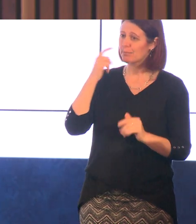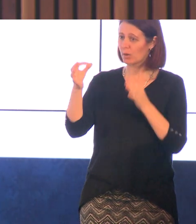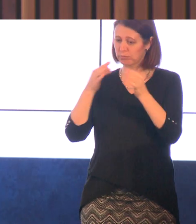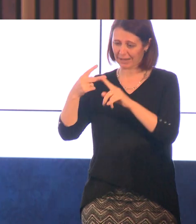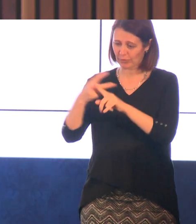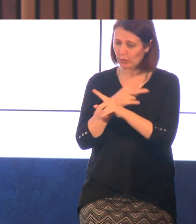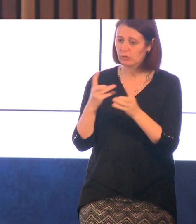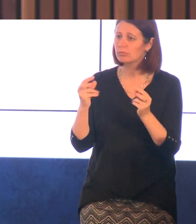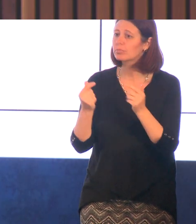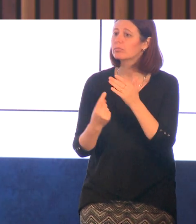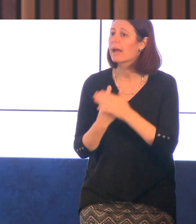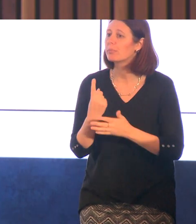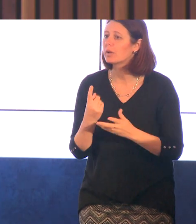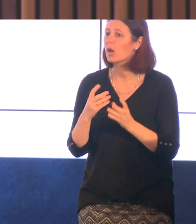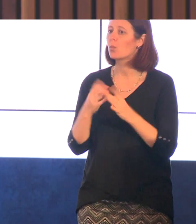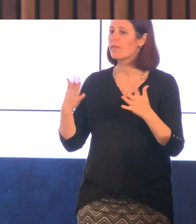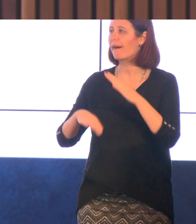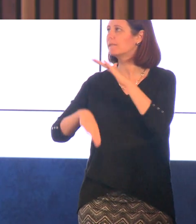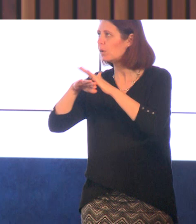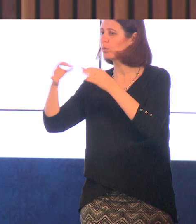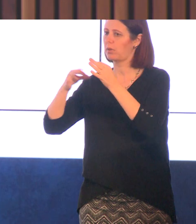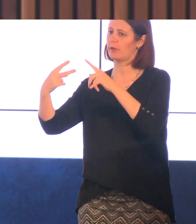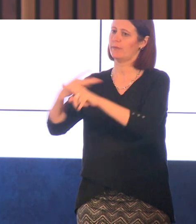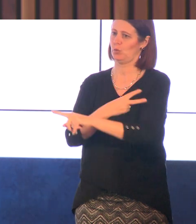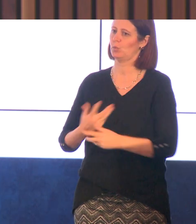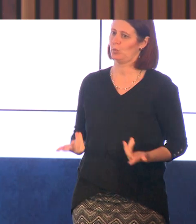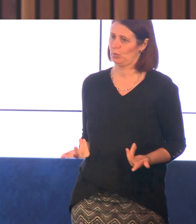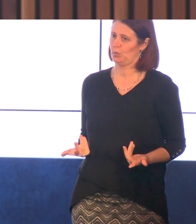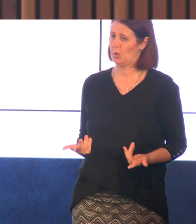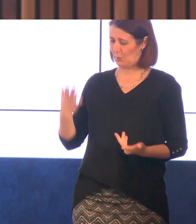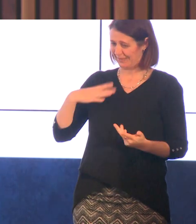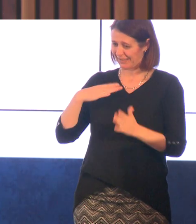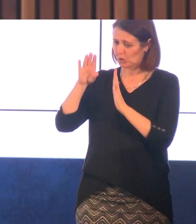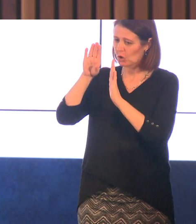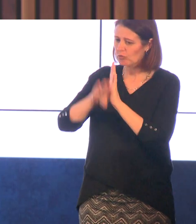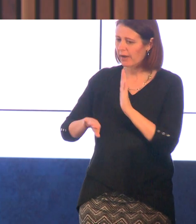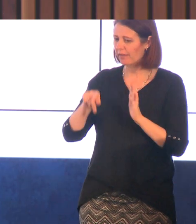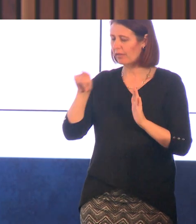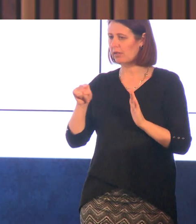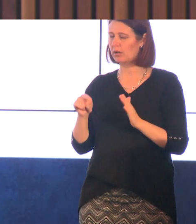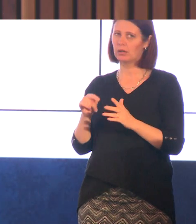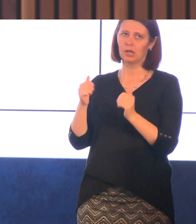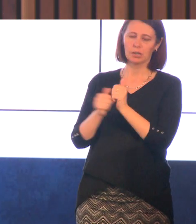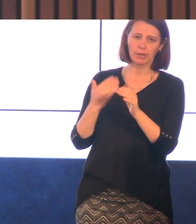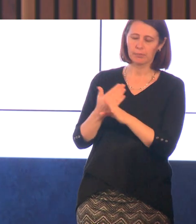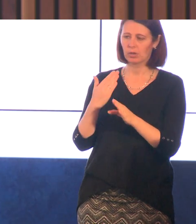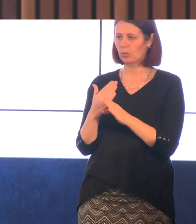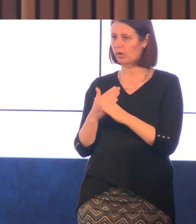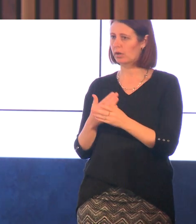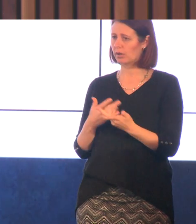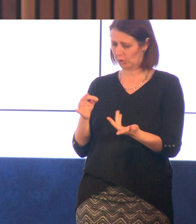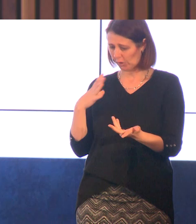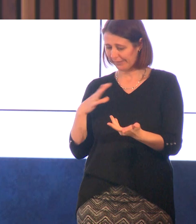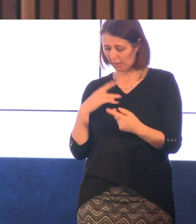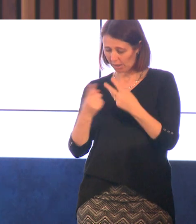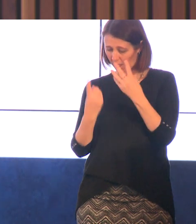be undertaken without a full plan review. We need to get rid of the needless paperwork which is clogging up the